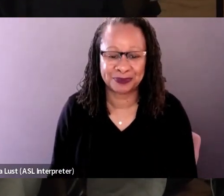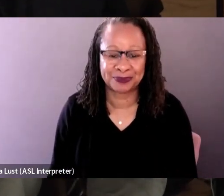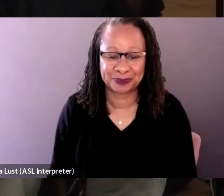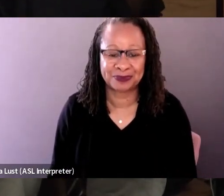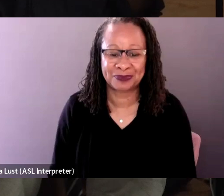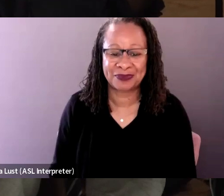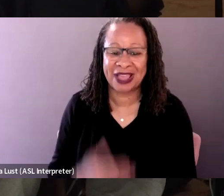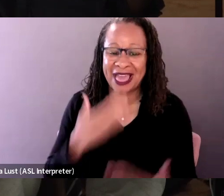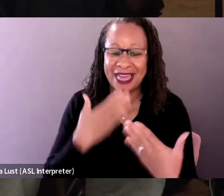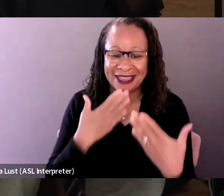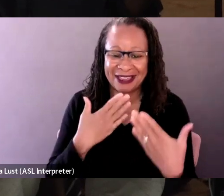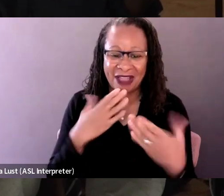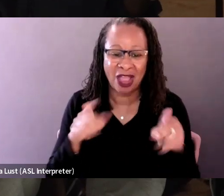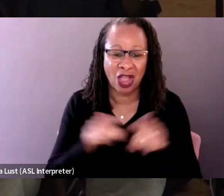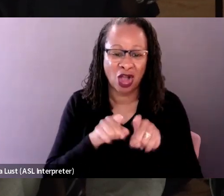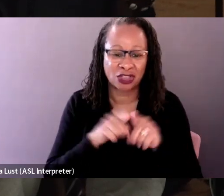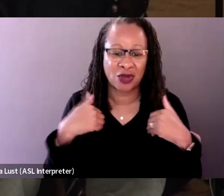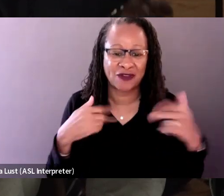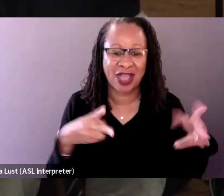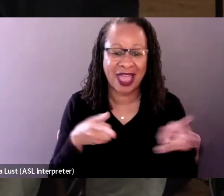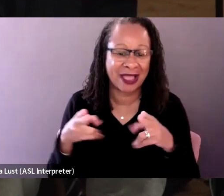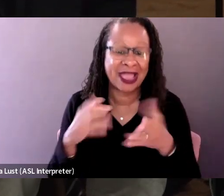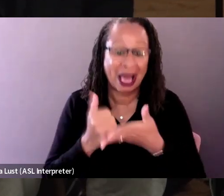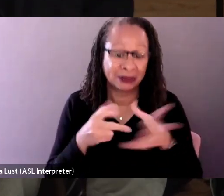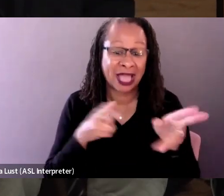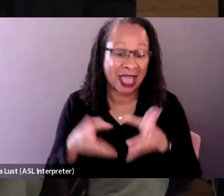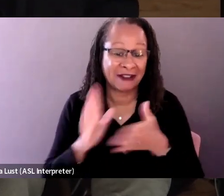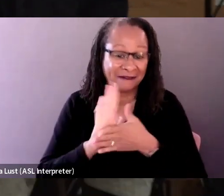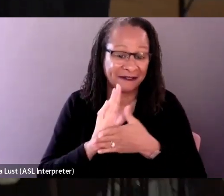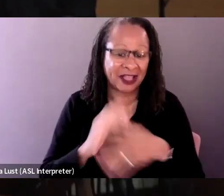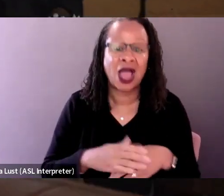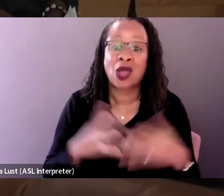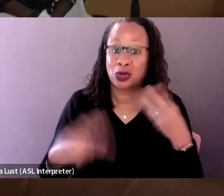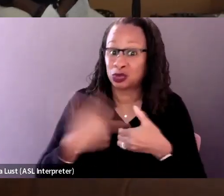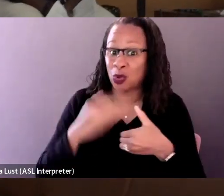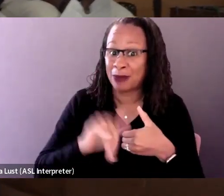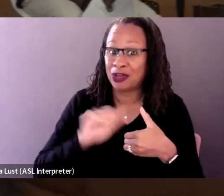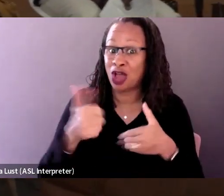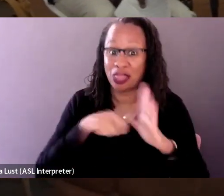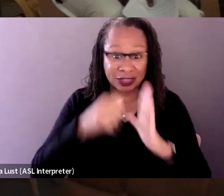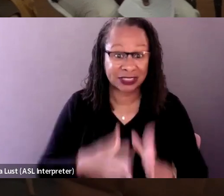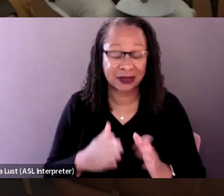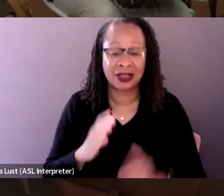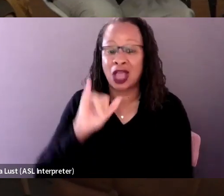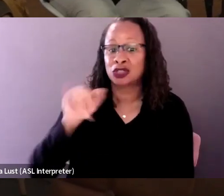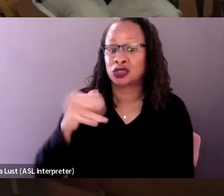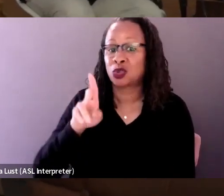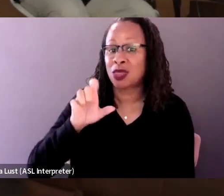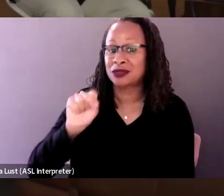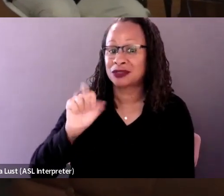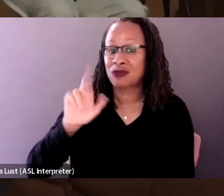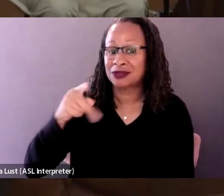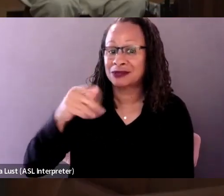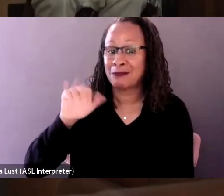Yulan also helped edit the film. We're joined by another one of our cinematographers here, Jules Retzloff. Give it up for